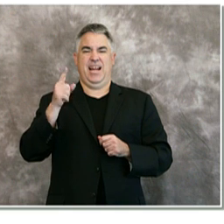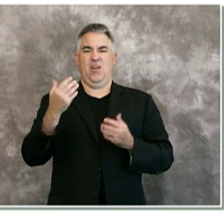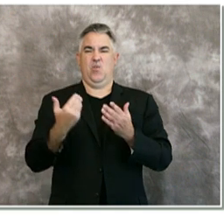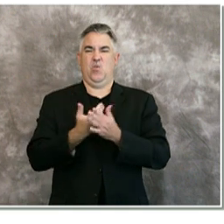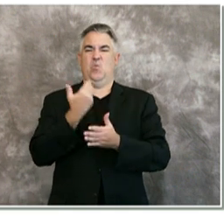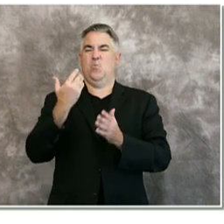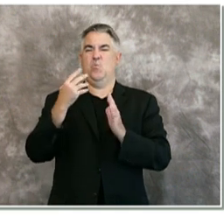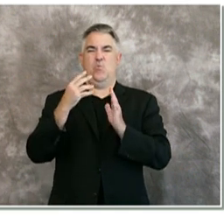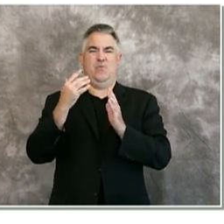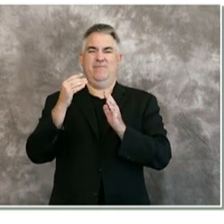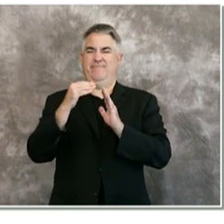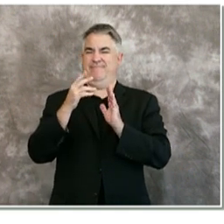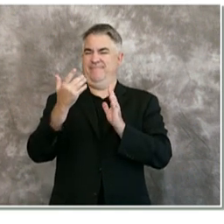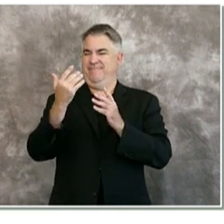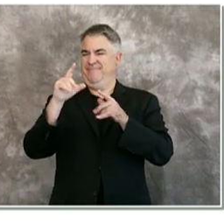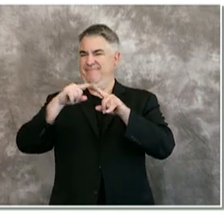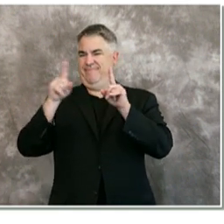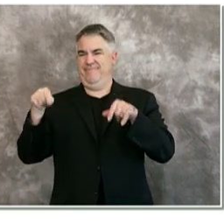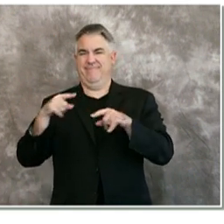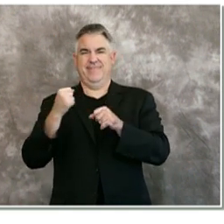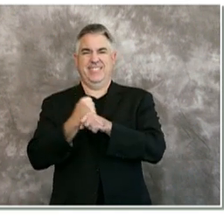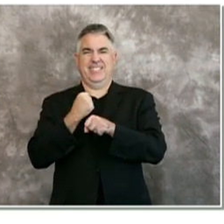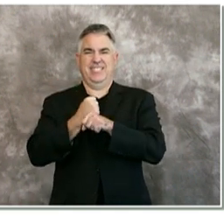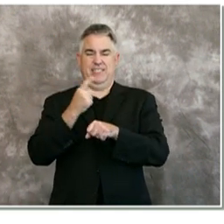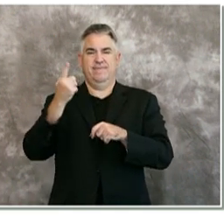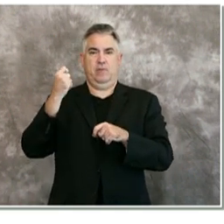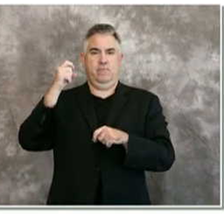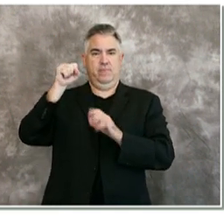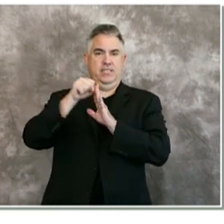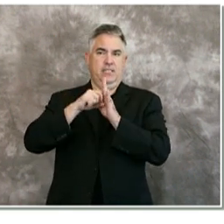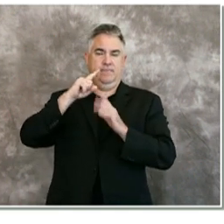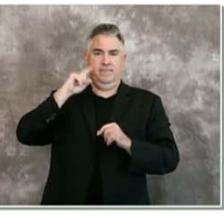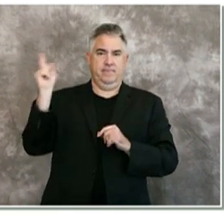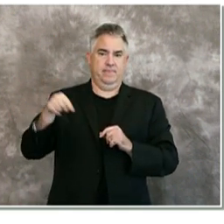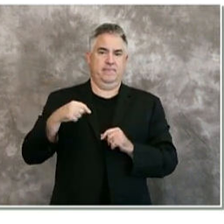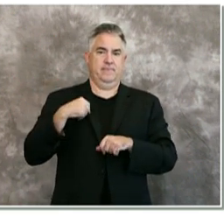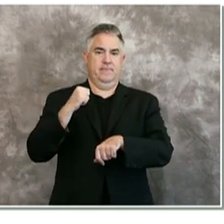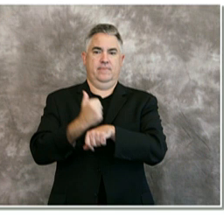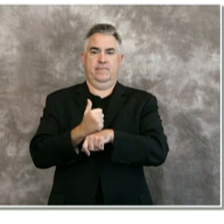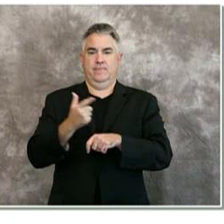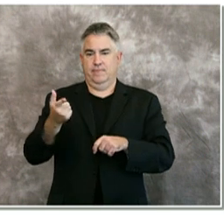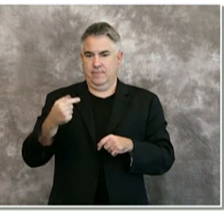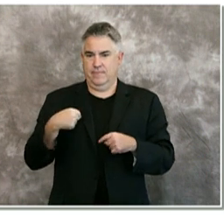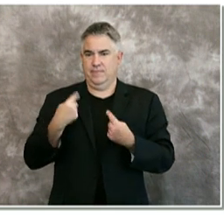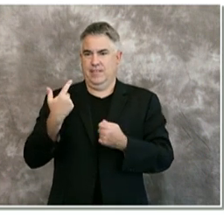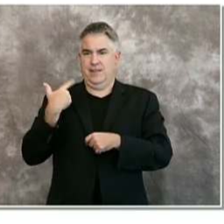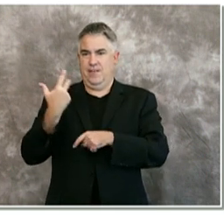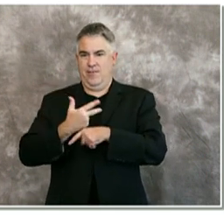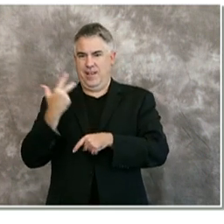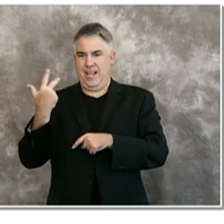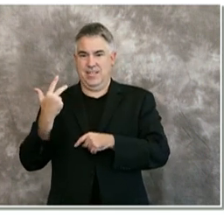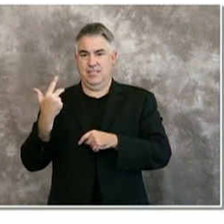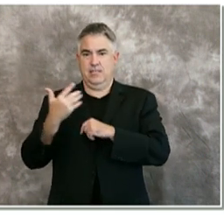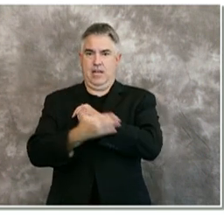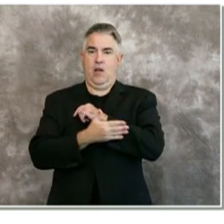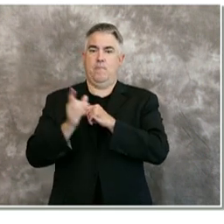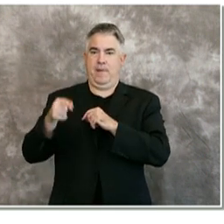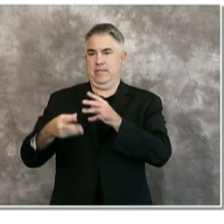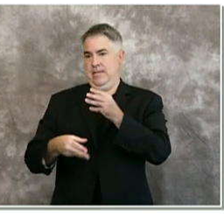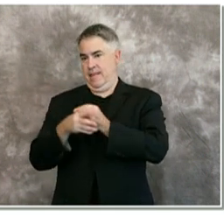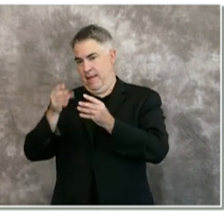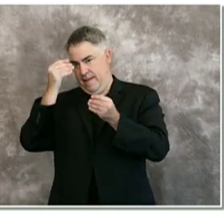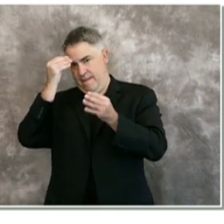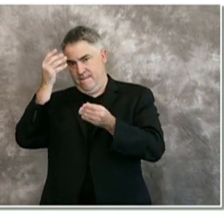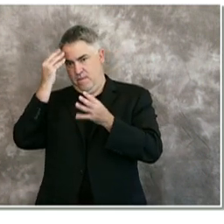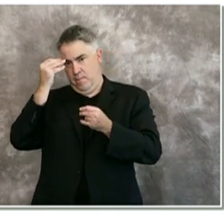list on Friday. The county continued to be on the list for the last 3 days, requiring the county to be added to the list